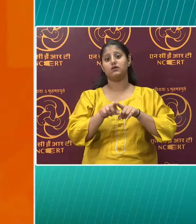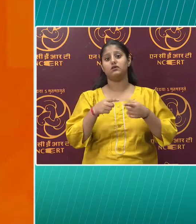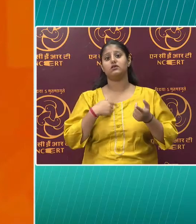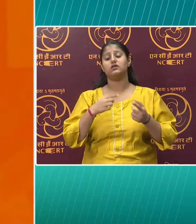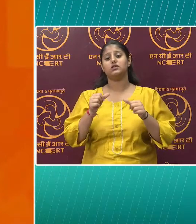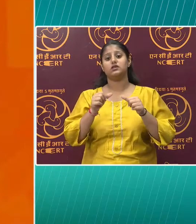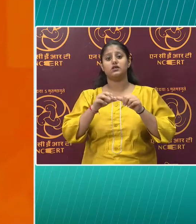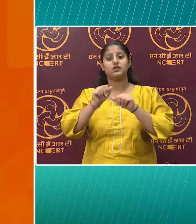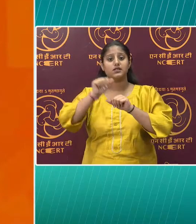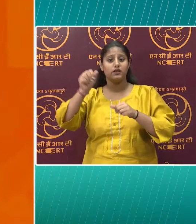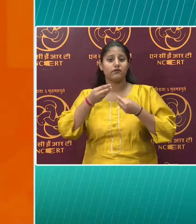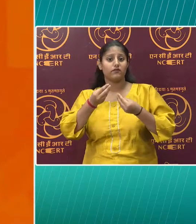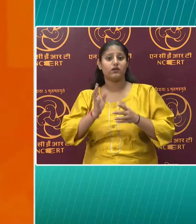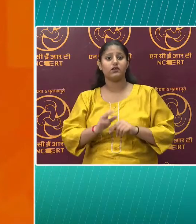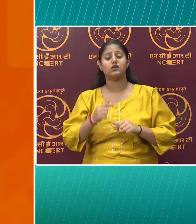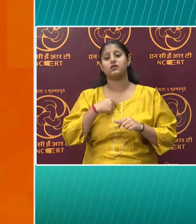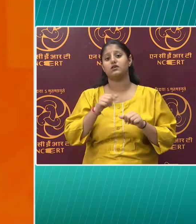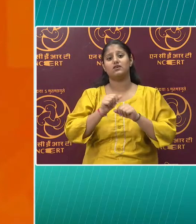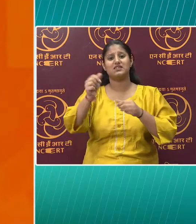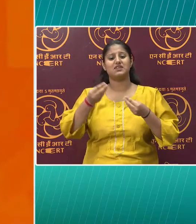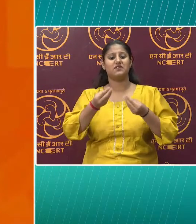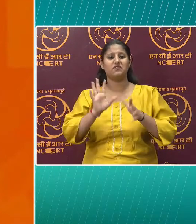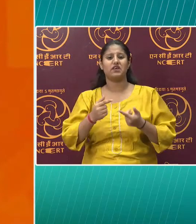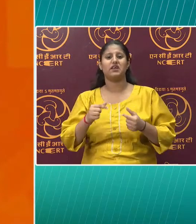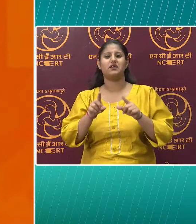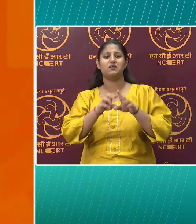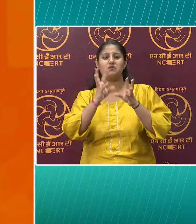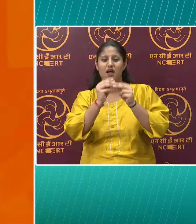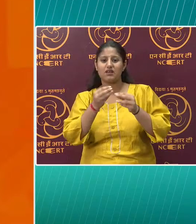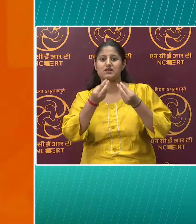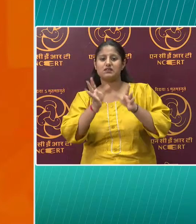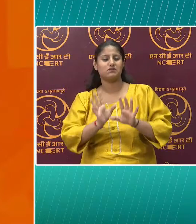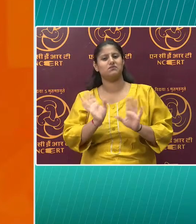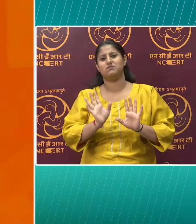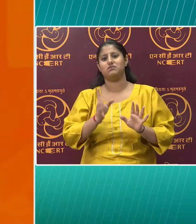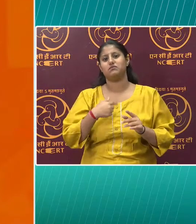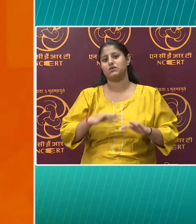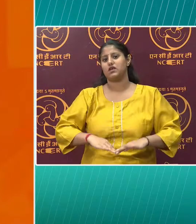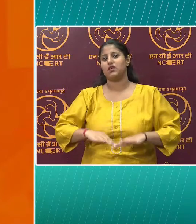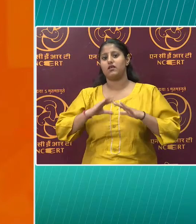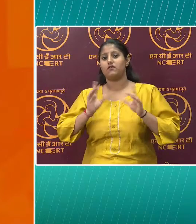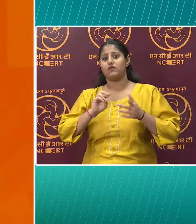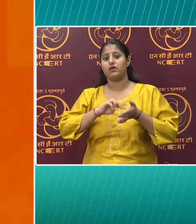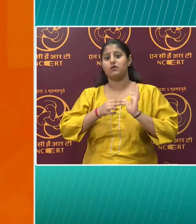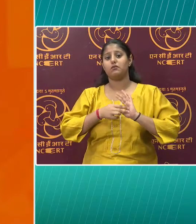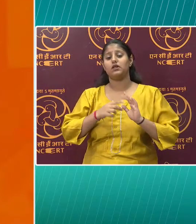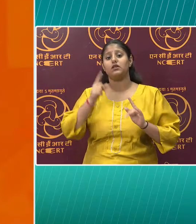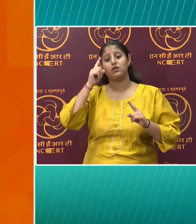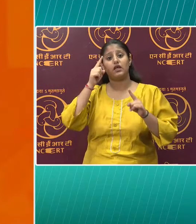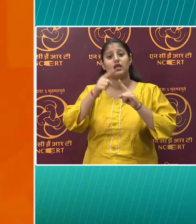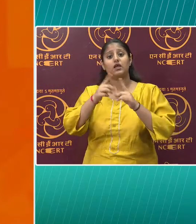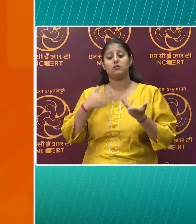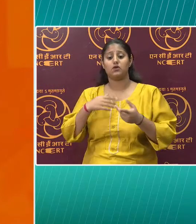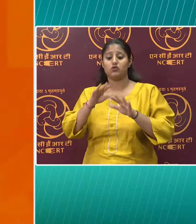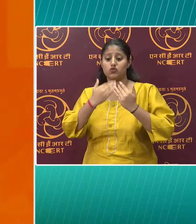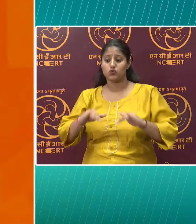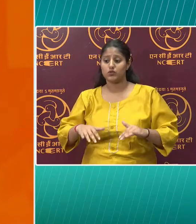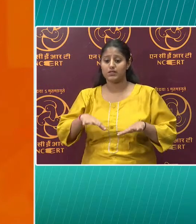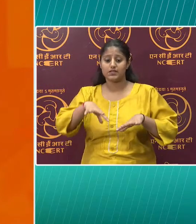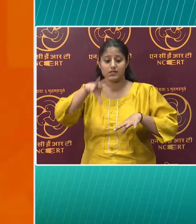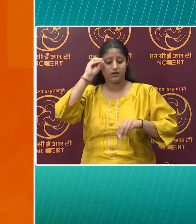the certificate." That is not enough. Teachers should say, my student has learned how to